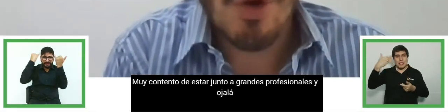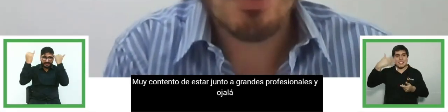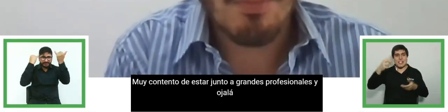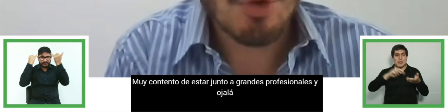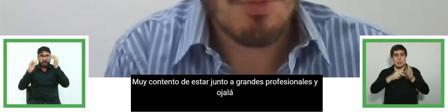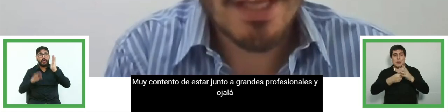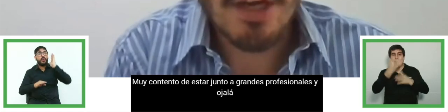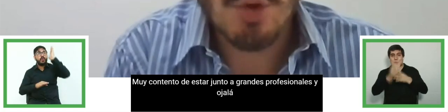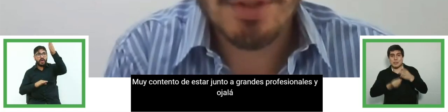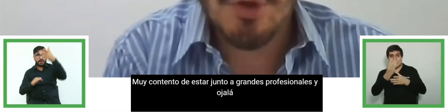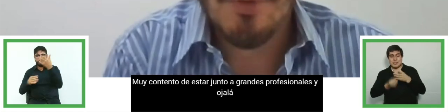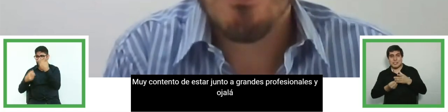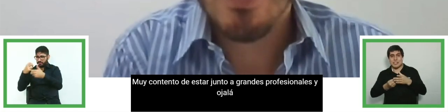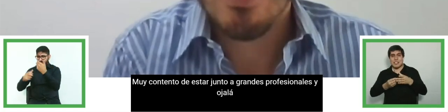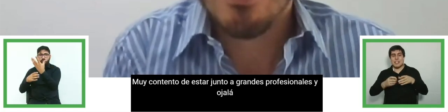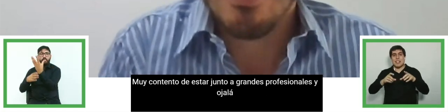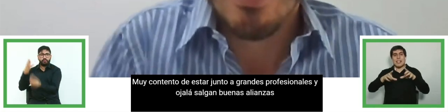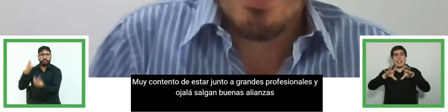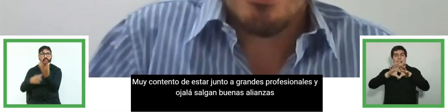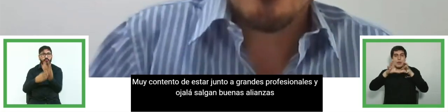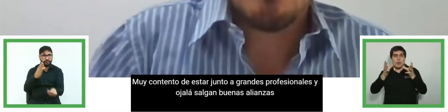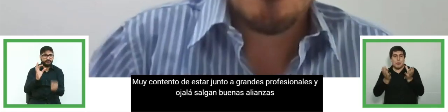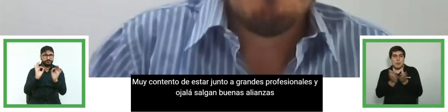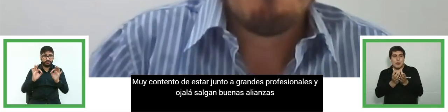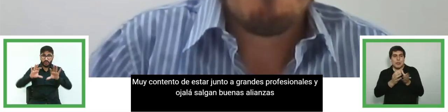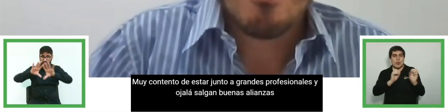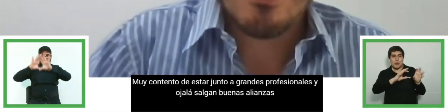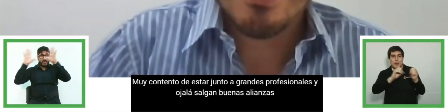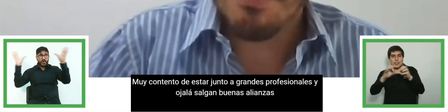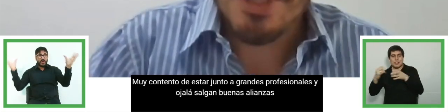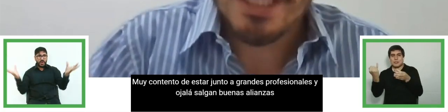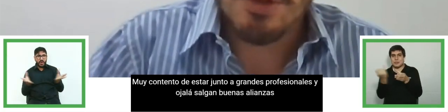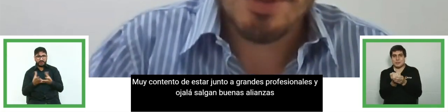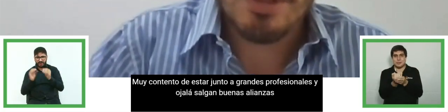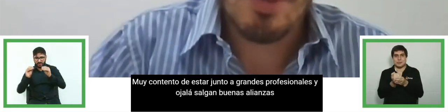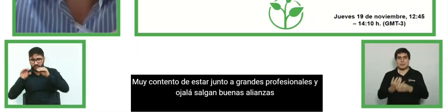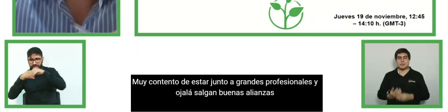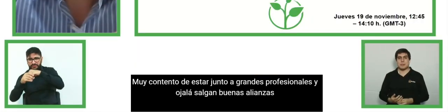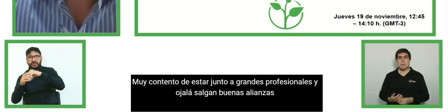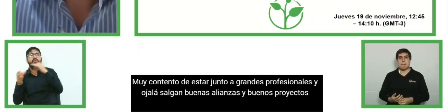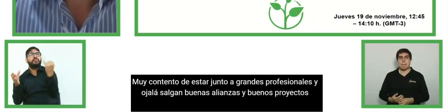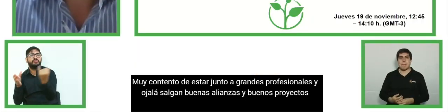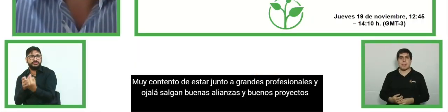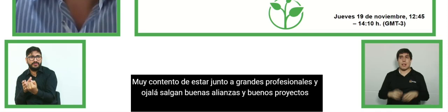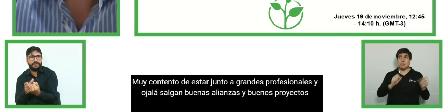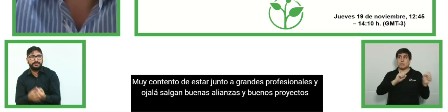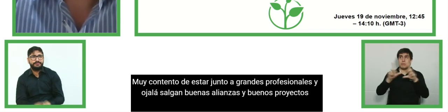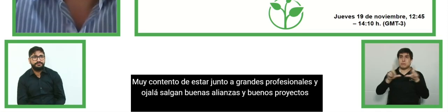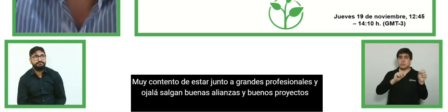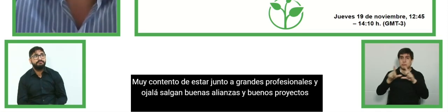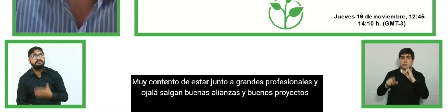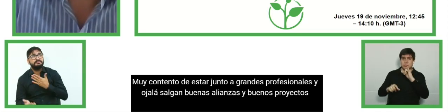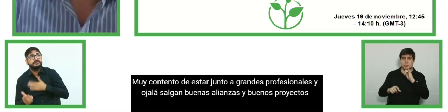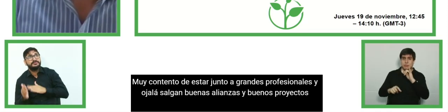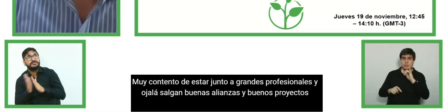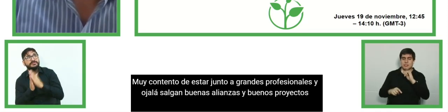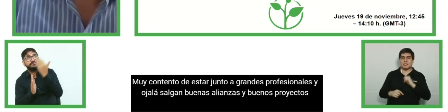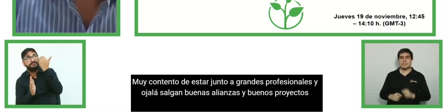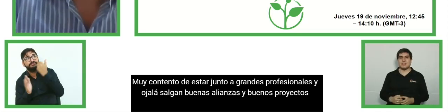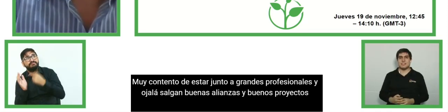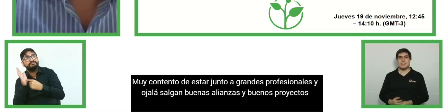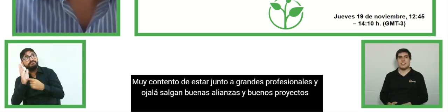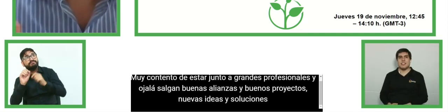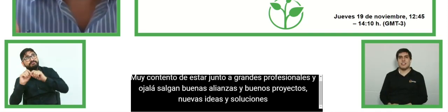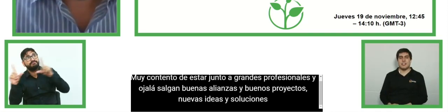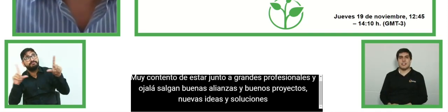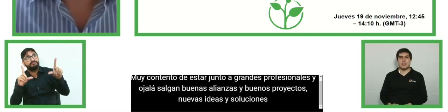in education. Is it my presentation there? No. Today, we're